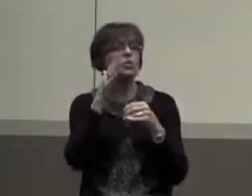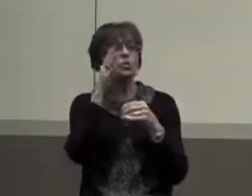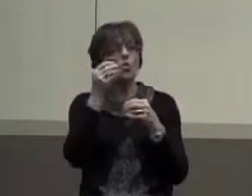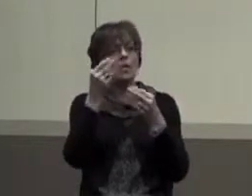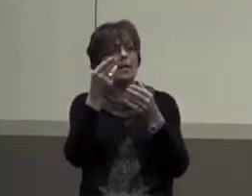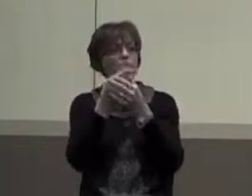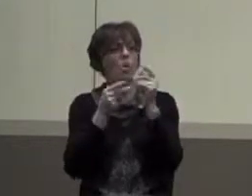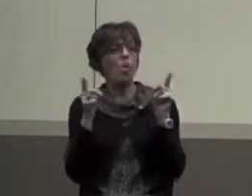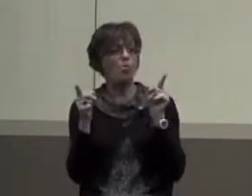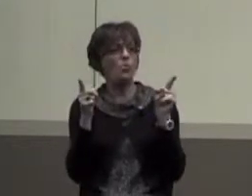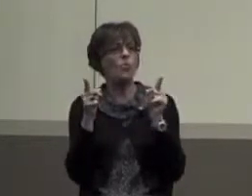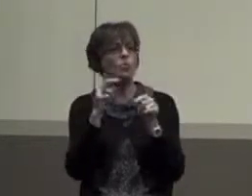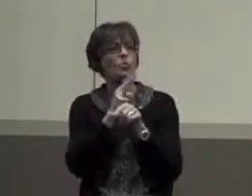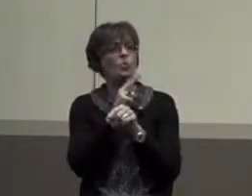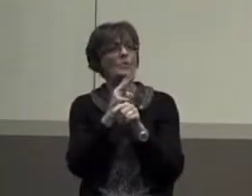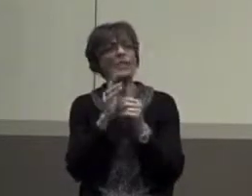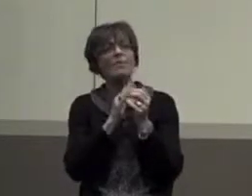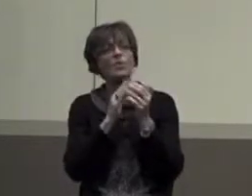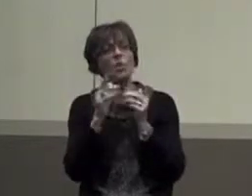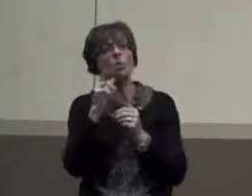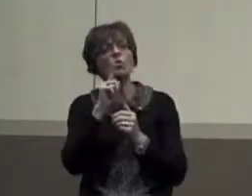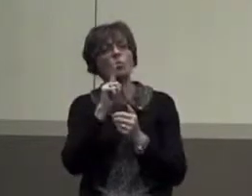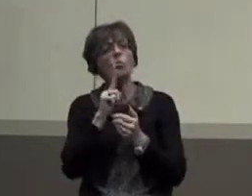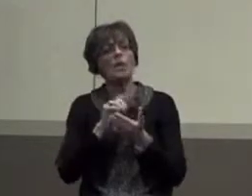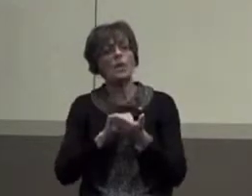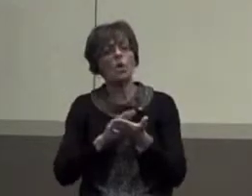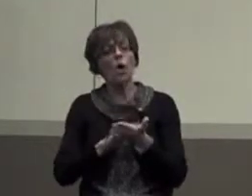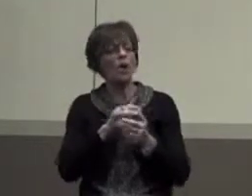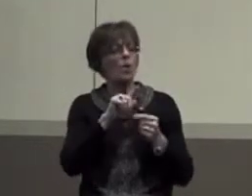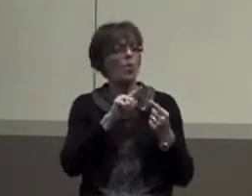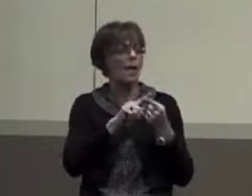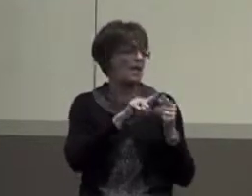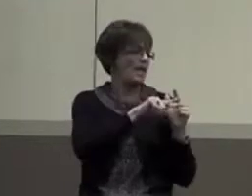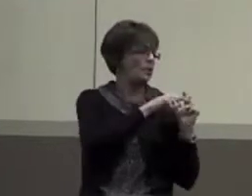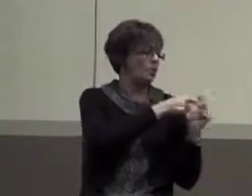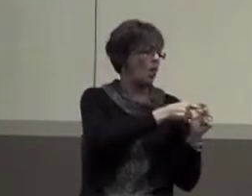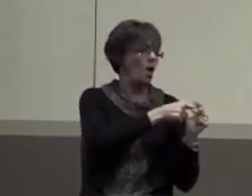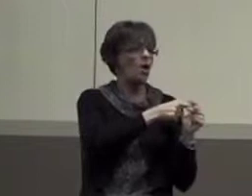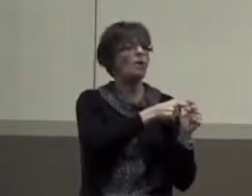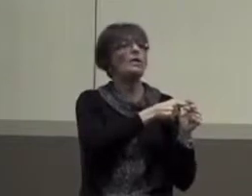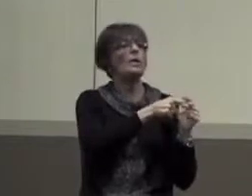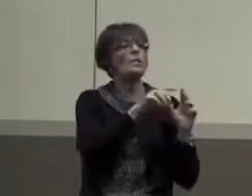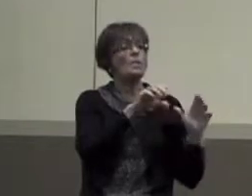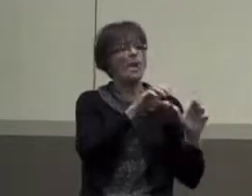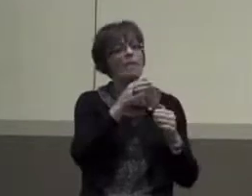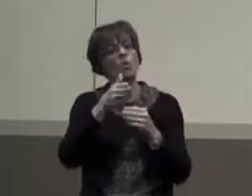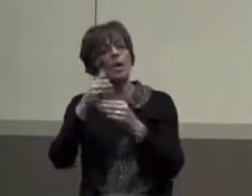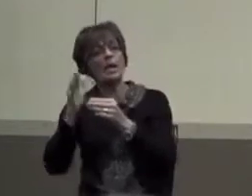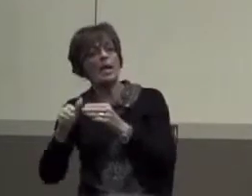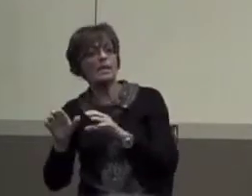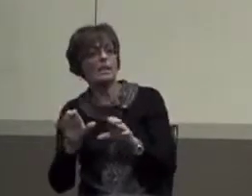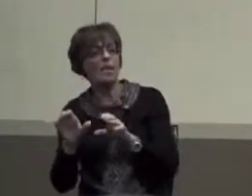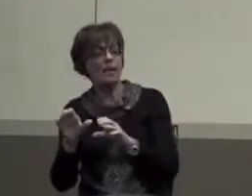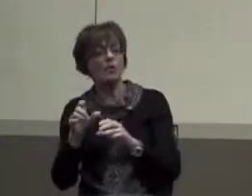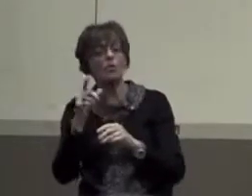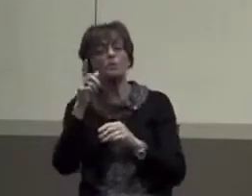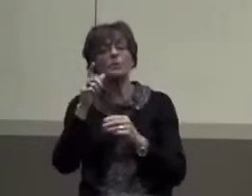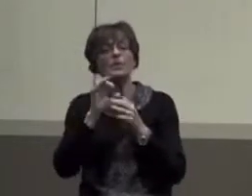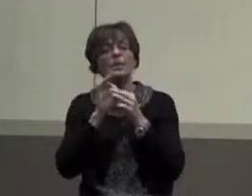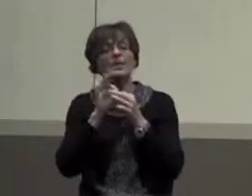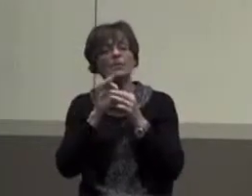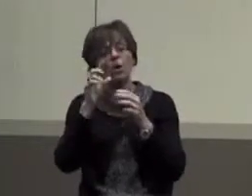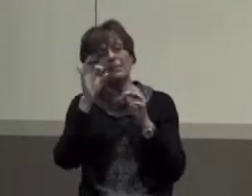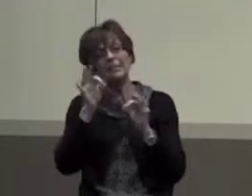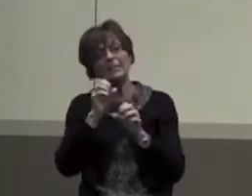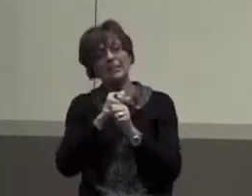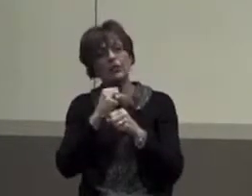use, even though you'll really be logging when they start and end the behavior. As far as decision making, some of it you just kind